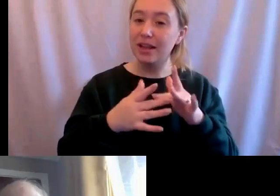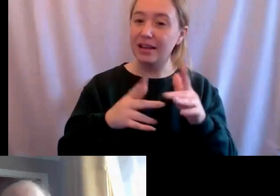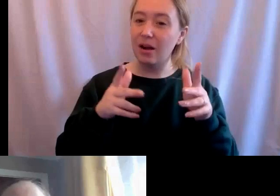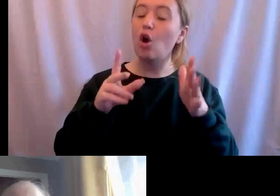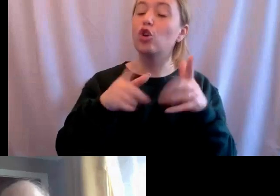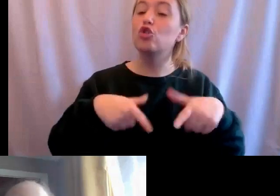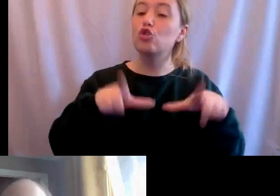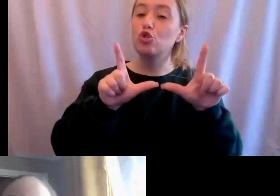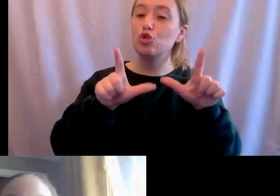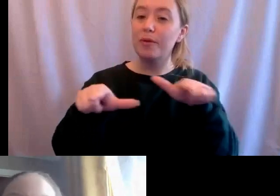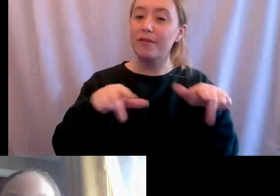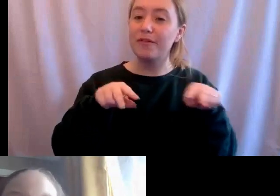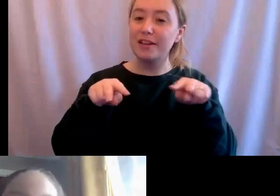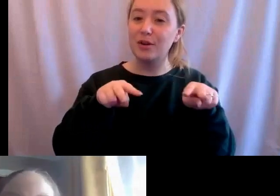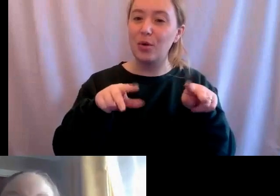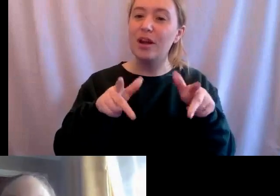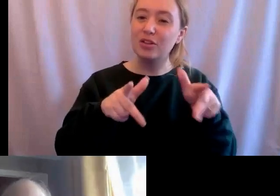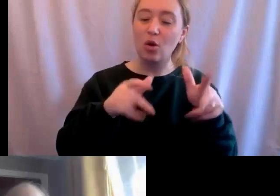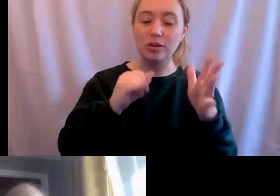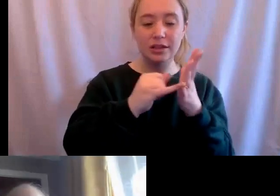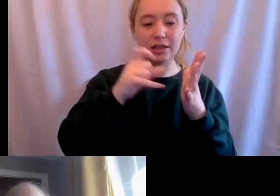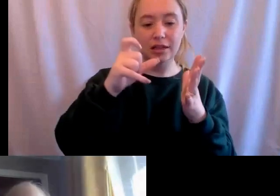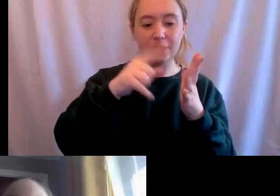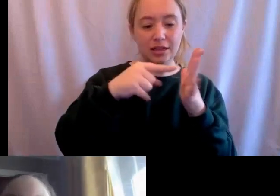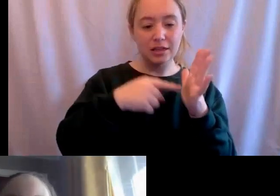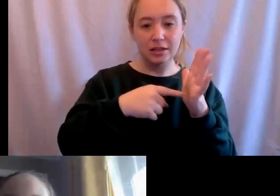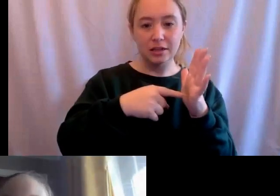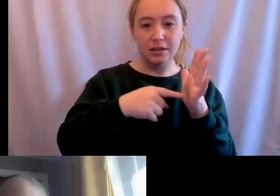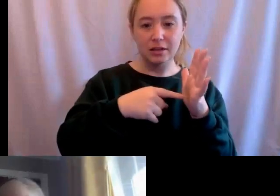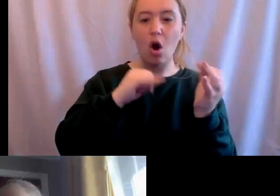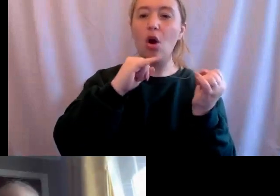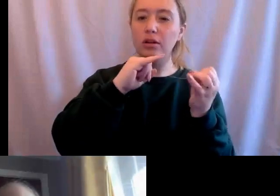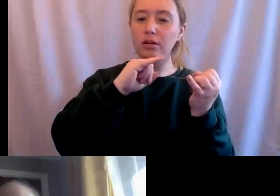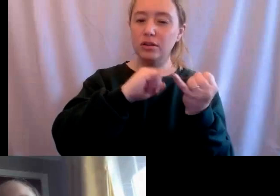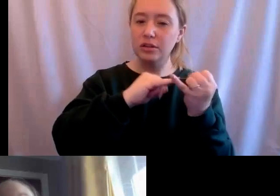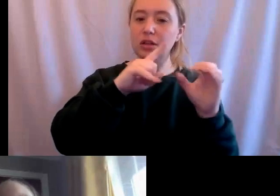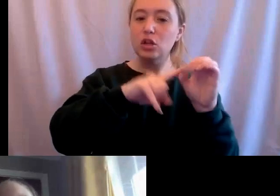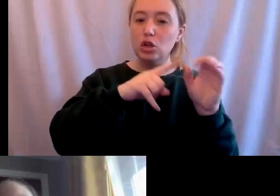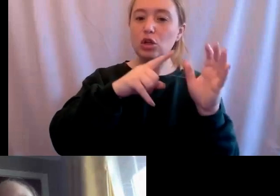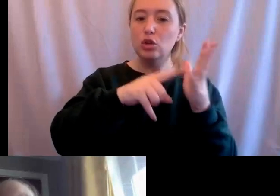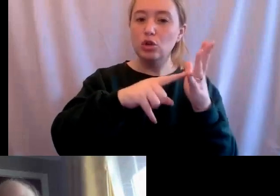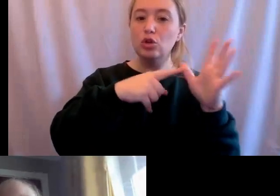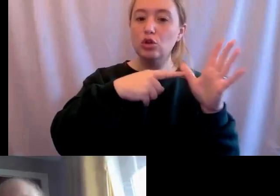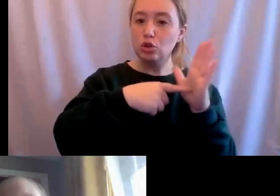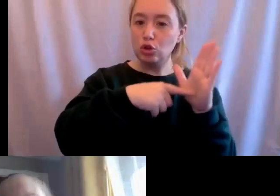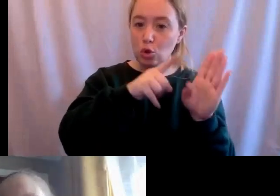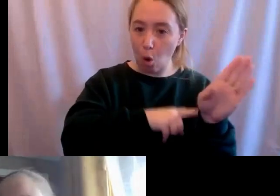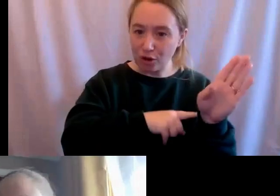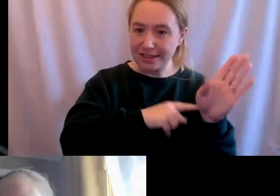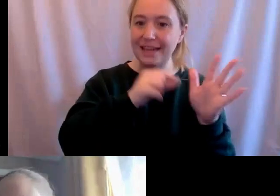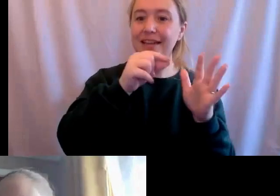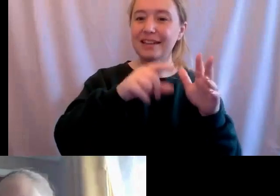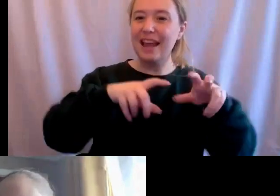video that don't watch it with other people, just watch it yourself. But when you see it, you'll understand why. And that helps you get into a good position